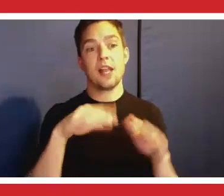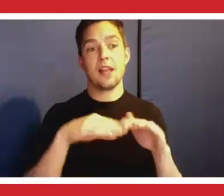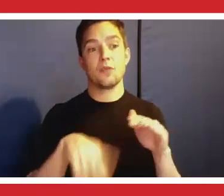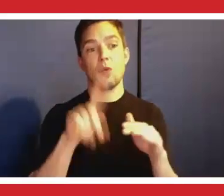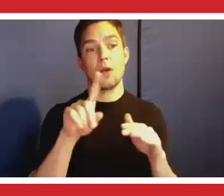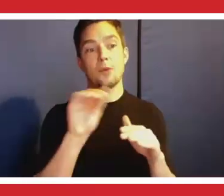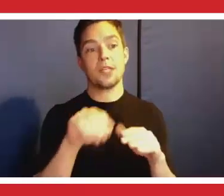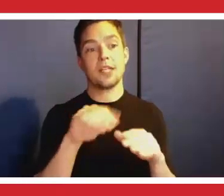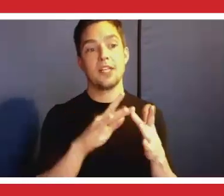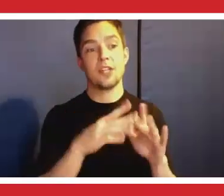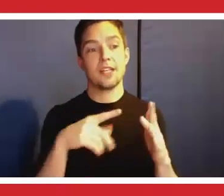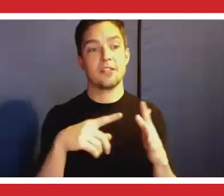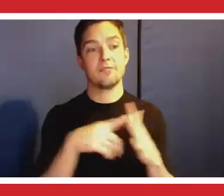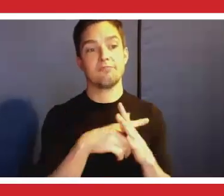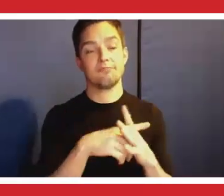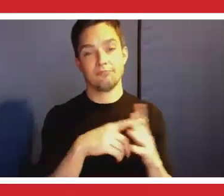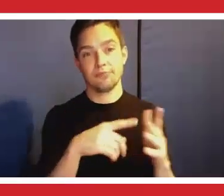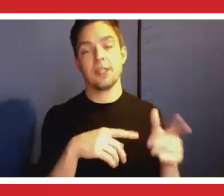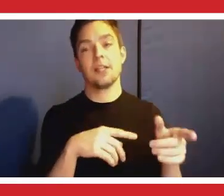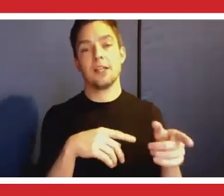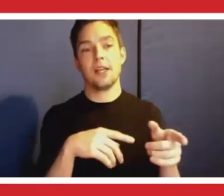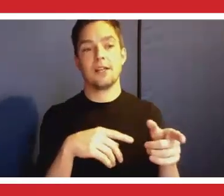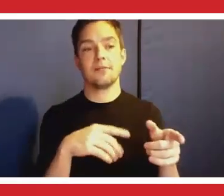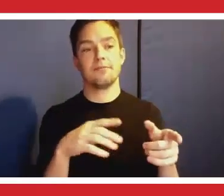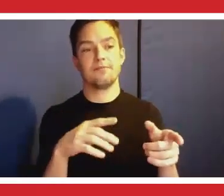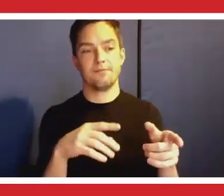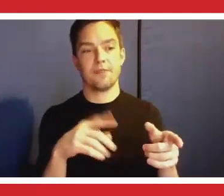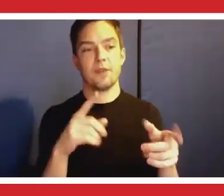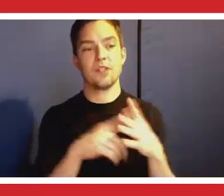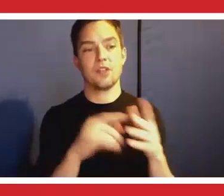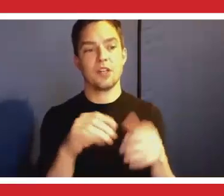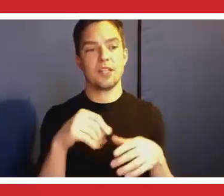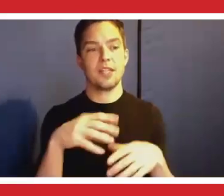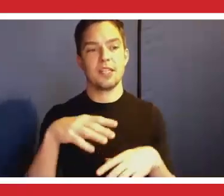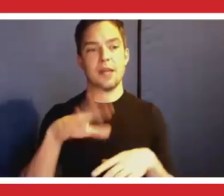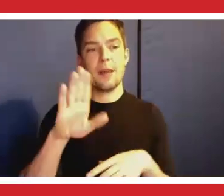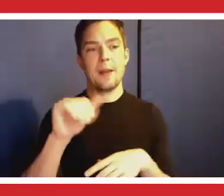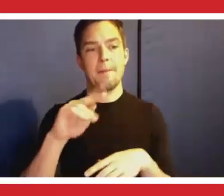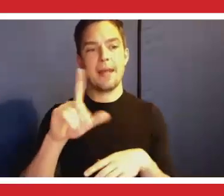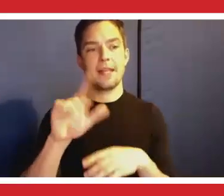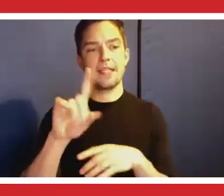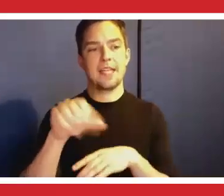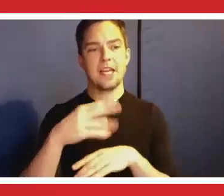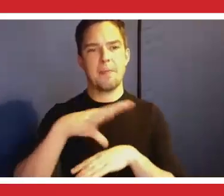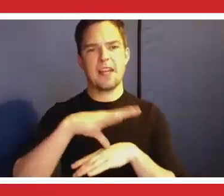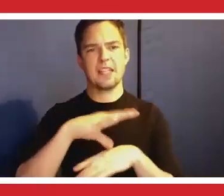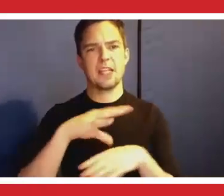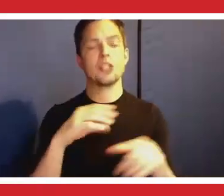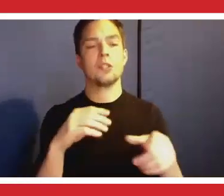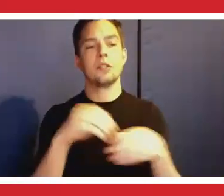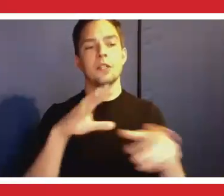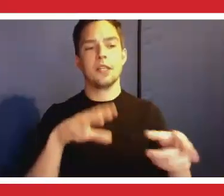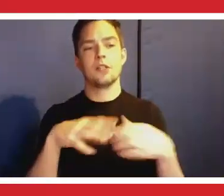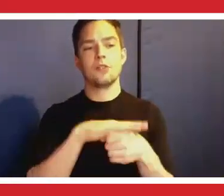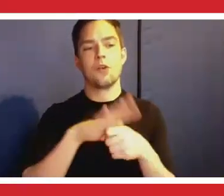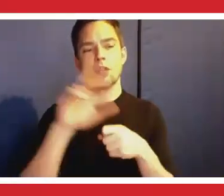become a digital country. So what that meant is that we needed to set up centers in local government offices, all